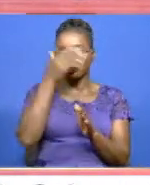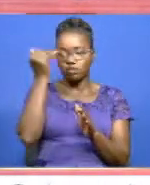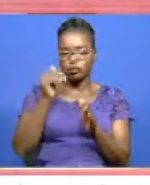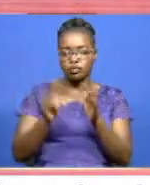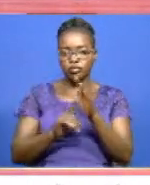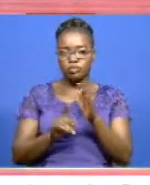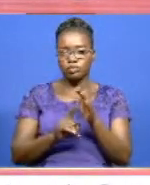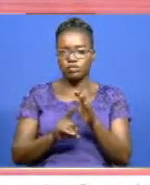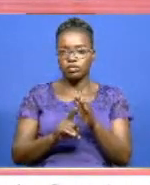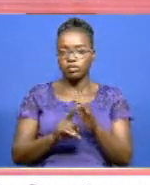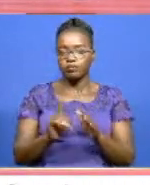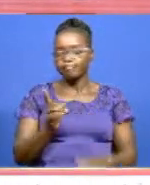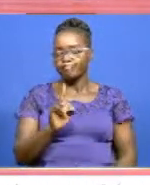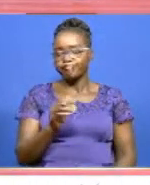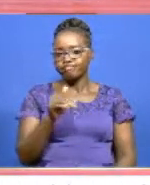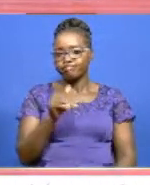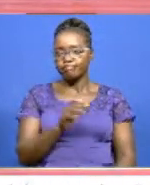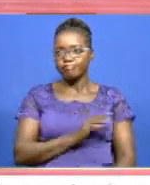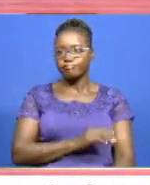the mother ministry.